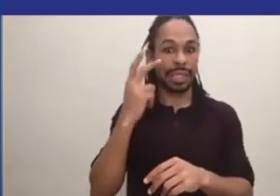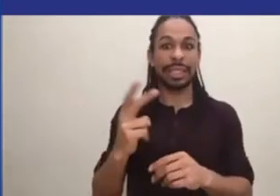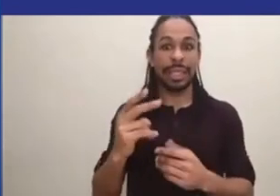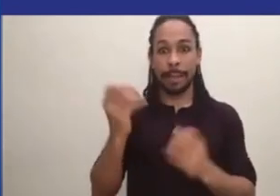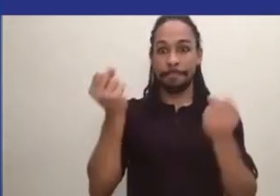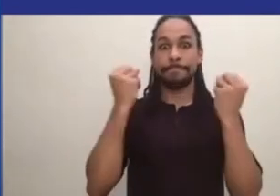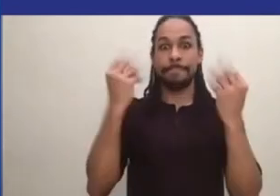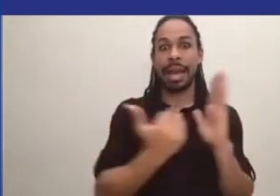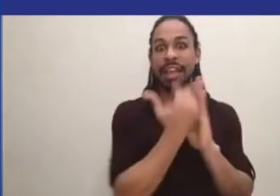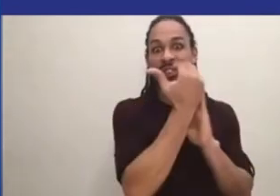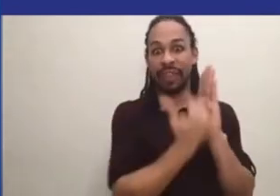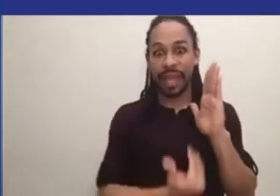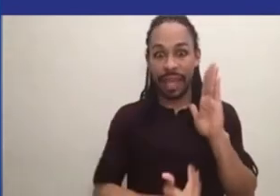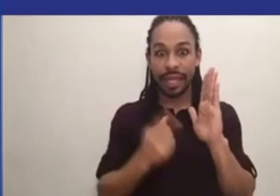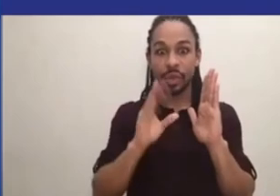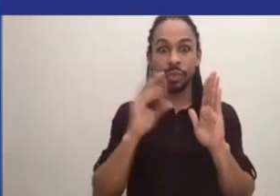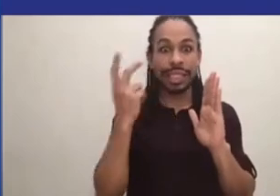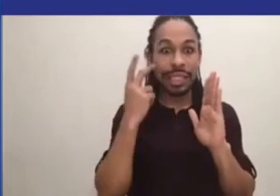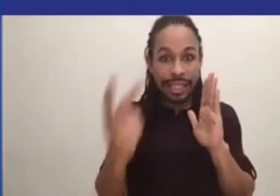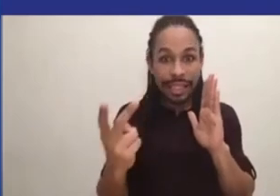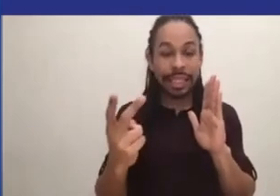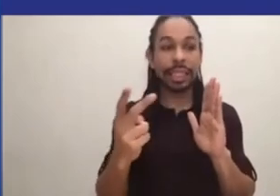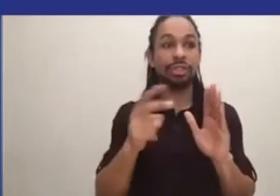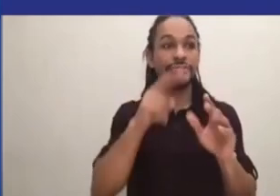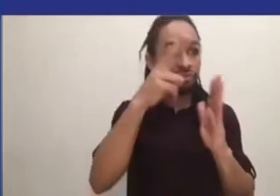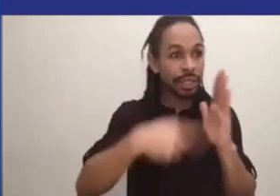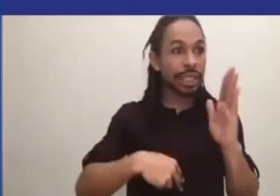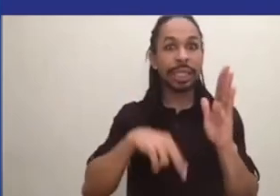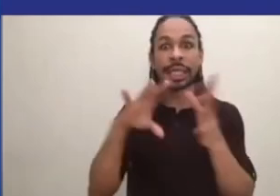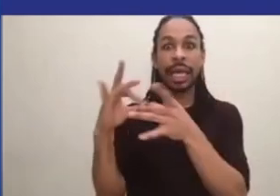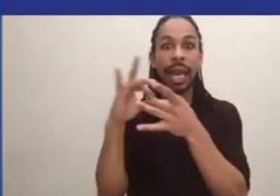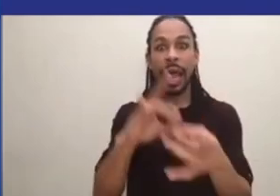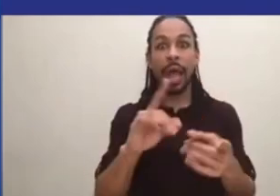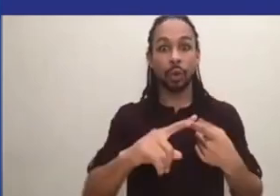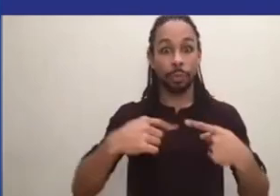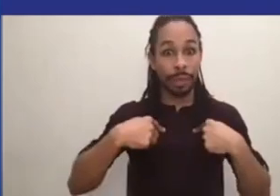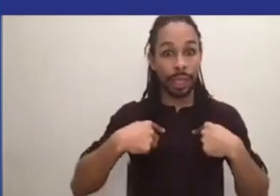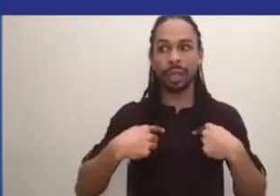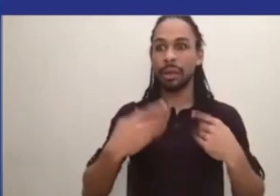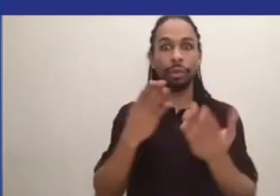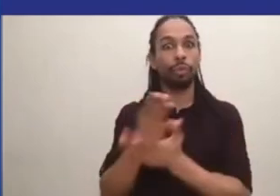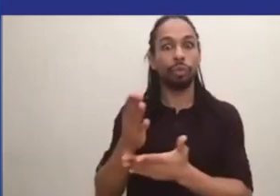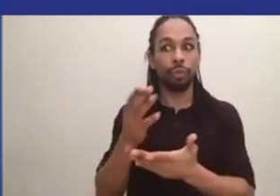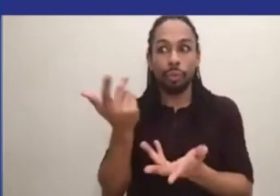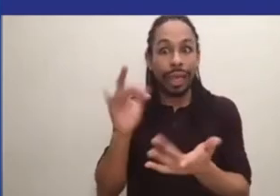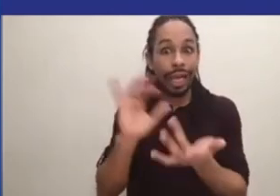that you will read and see and connect to me, which I think is an amazing tool for that.